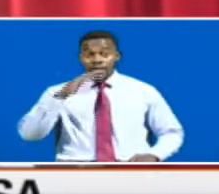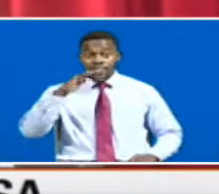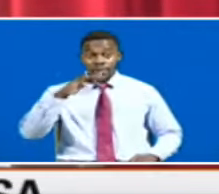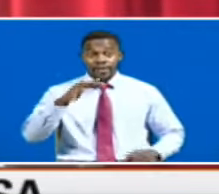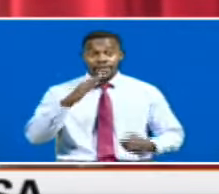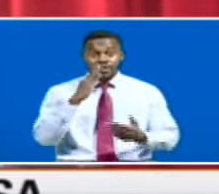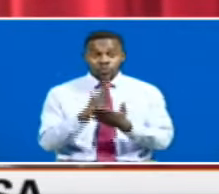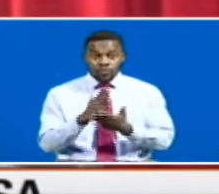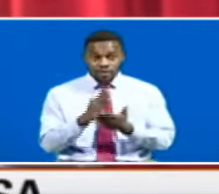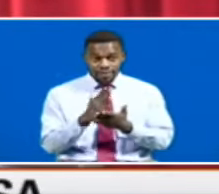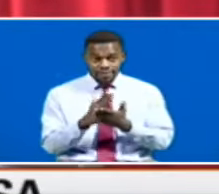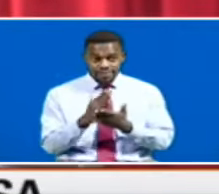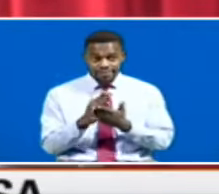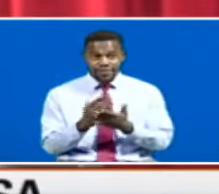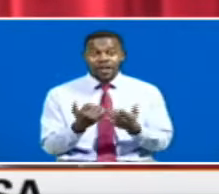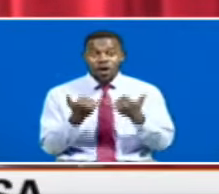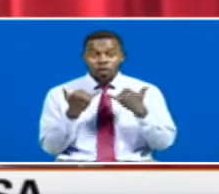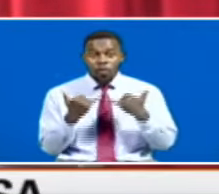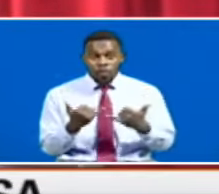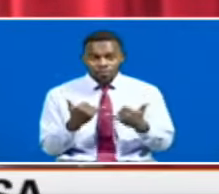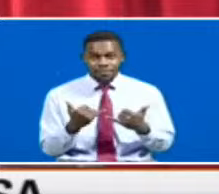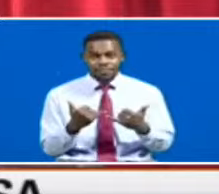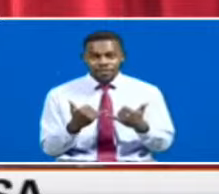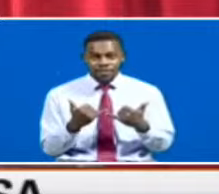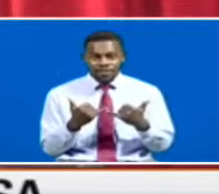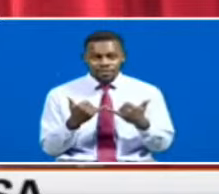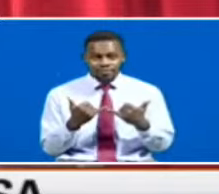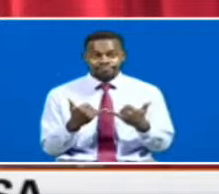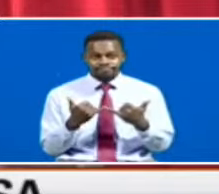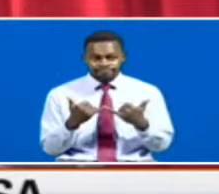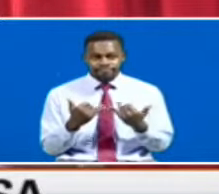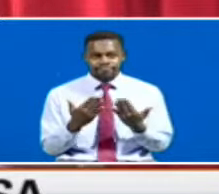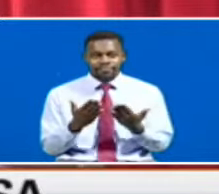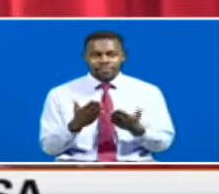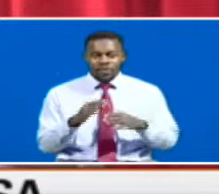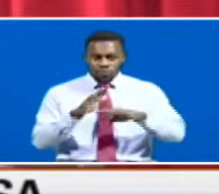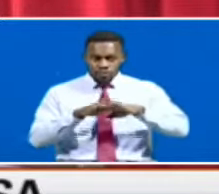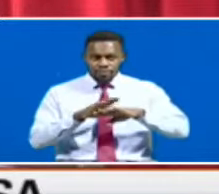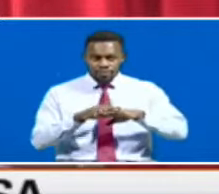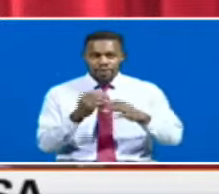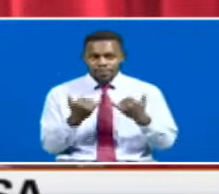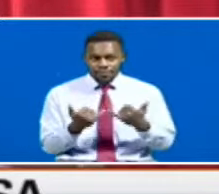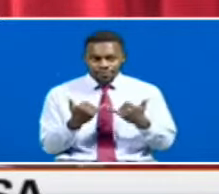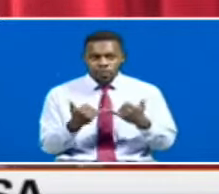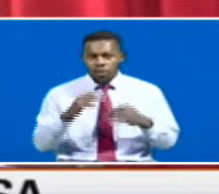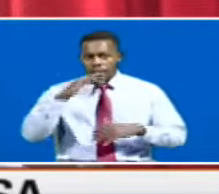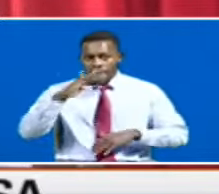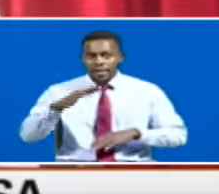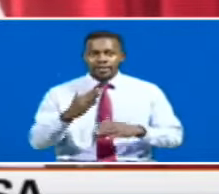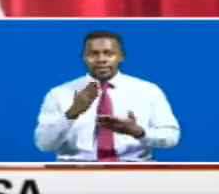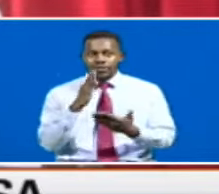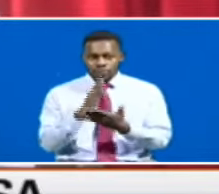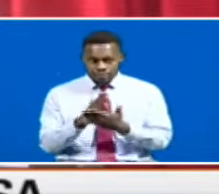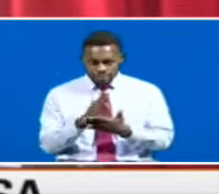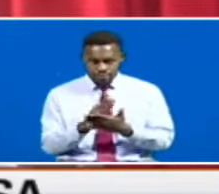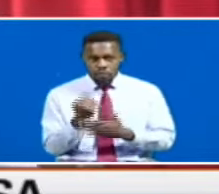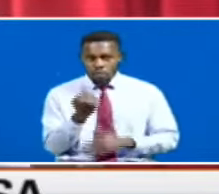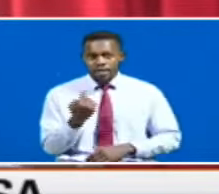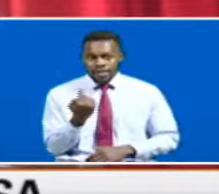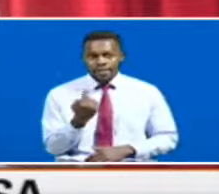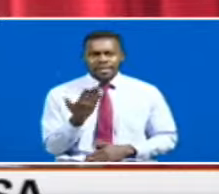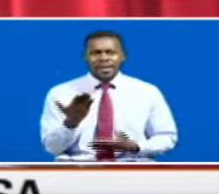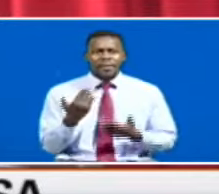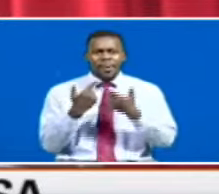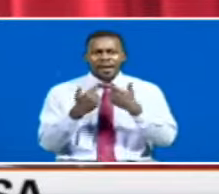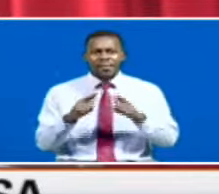the time when to speak the truth was actually seen as treason. But